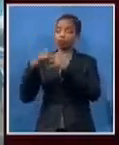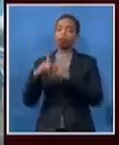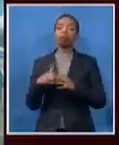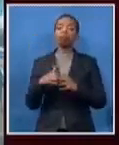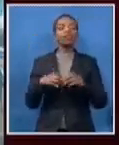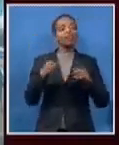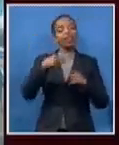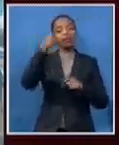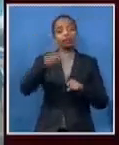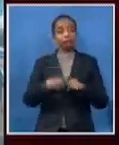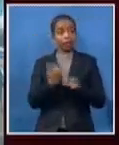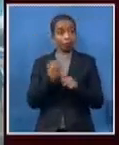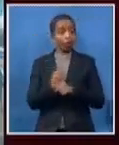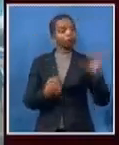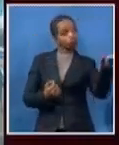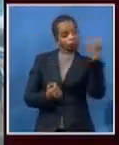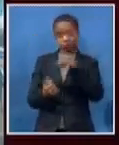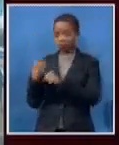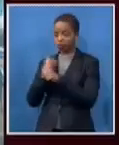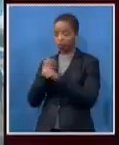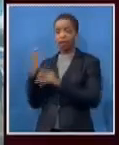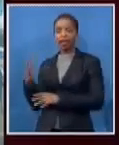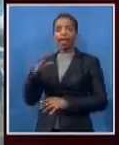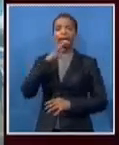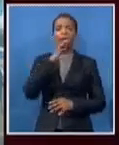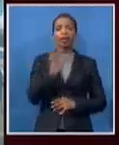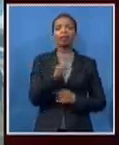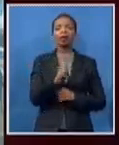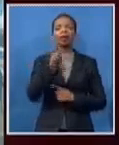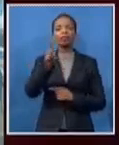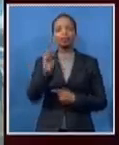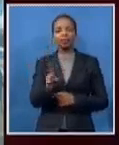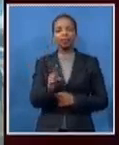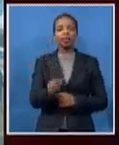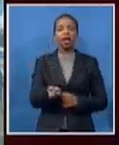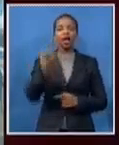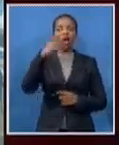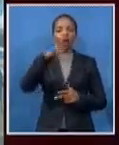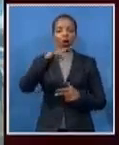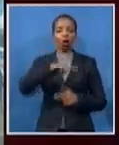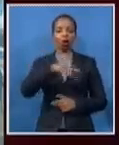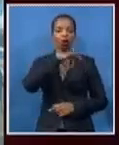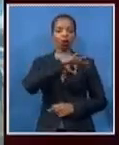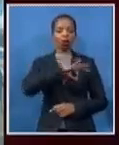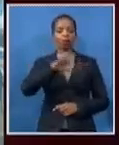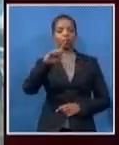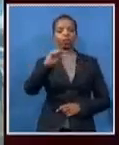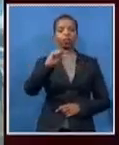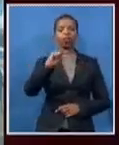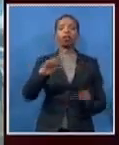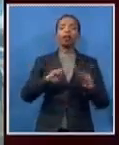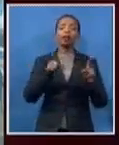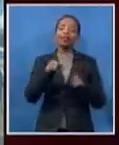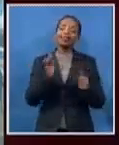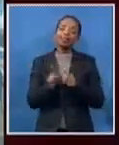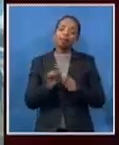jobs and necessarily with low pay. But this is better than no pay at all. And what's happened in